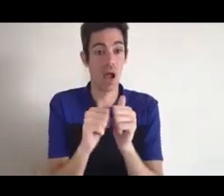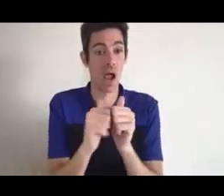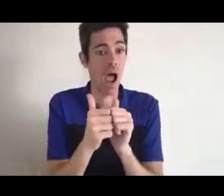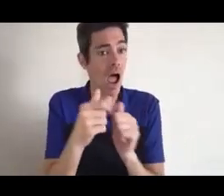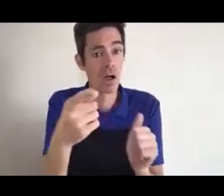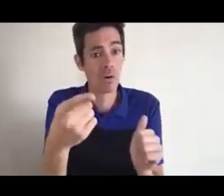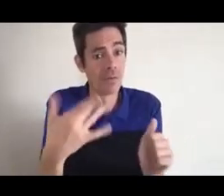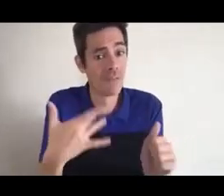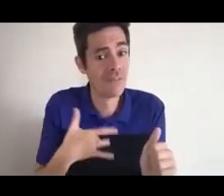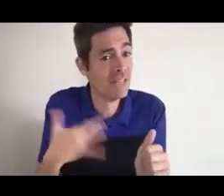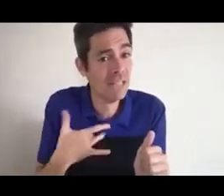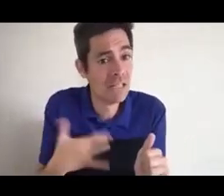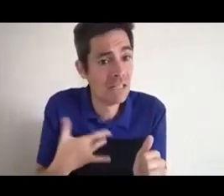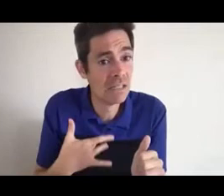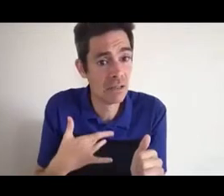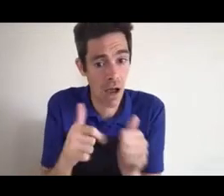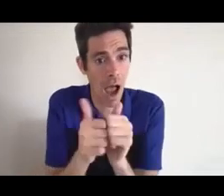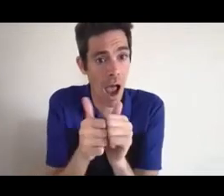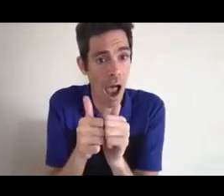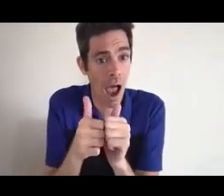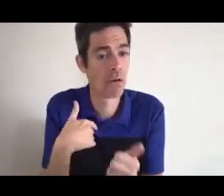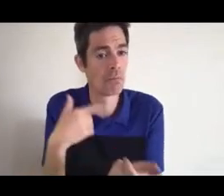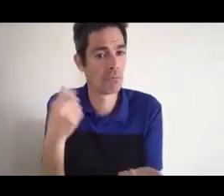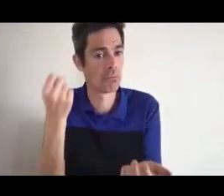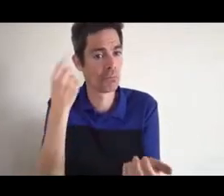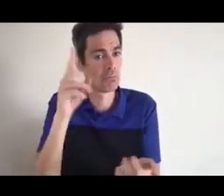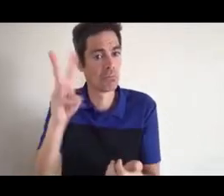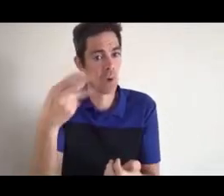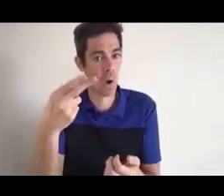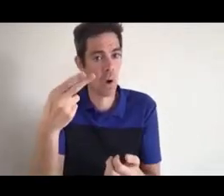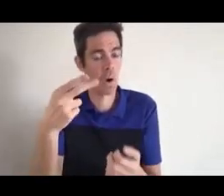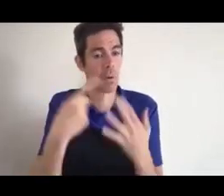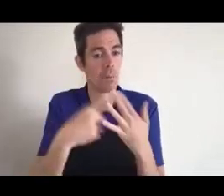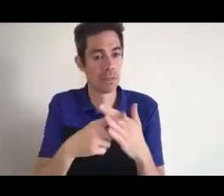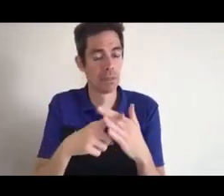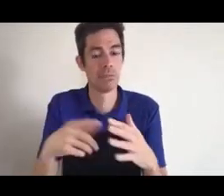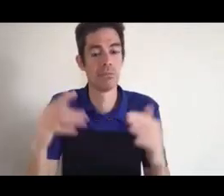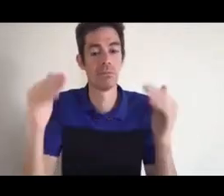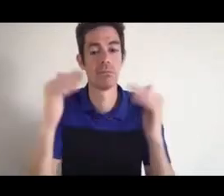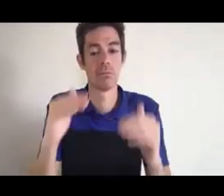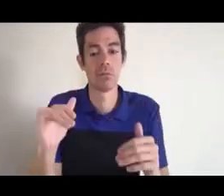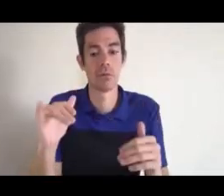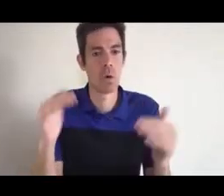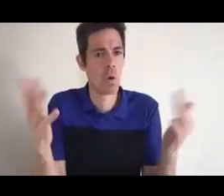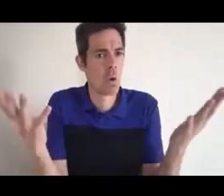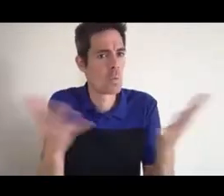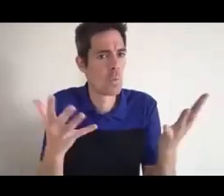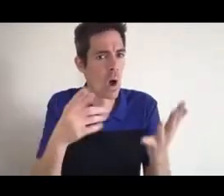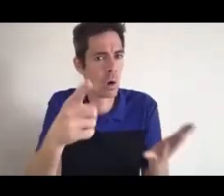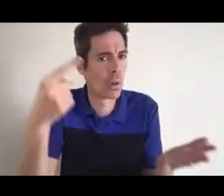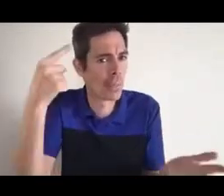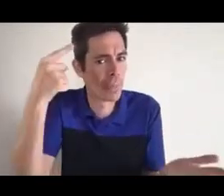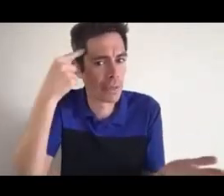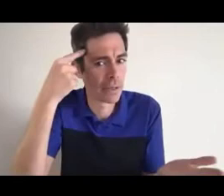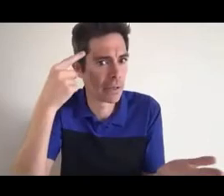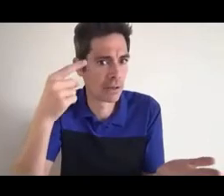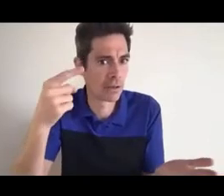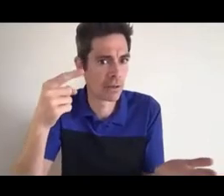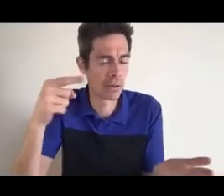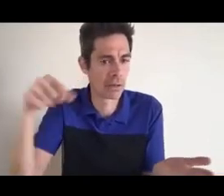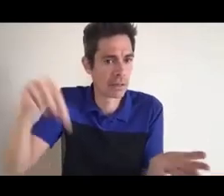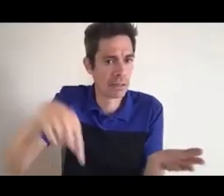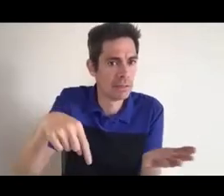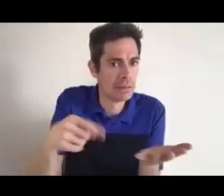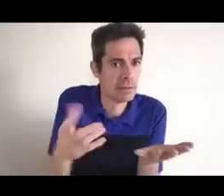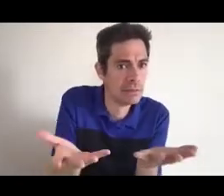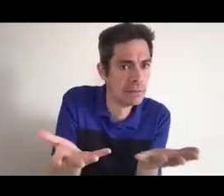So for example, how do you feel? So, you know, I understand that that's kind of a WH question at the beginning. What